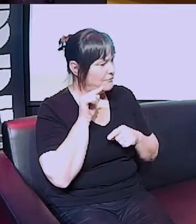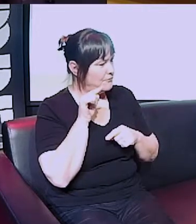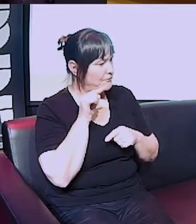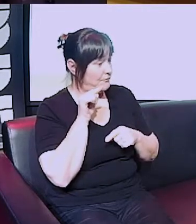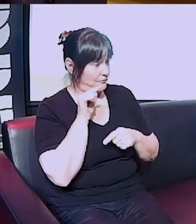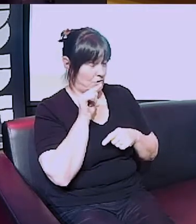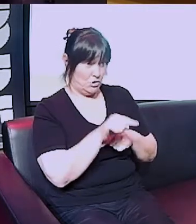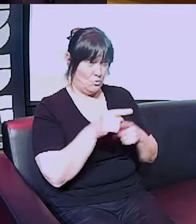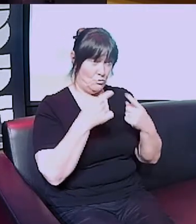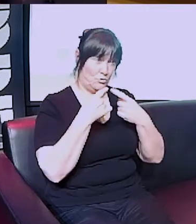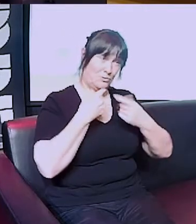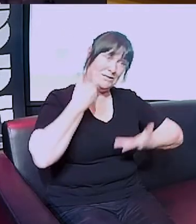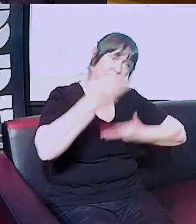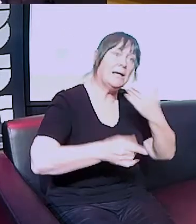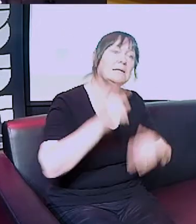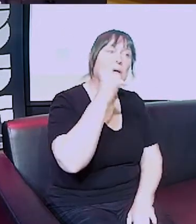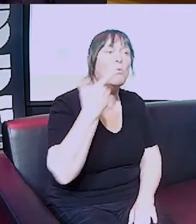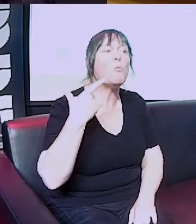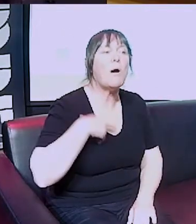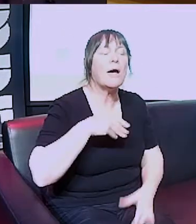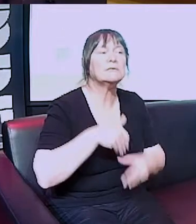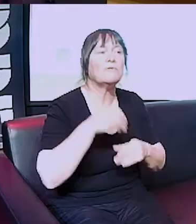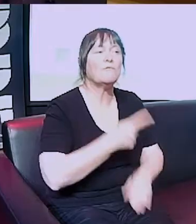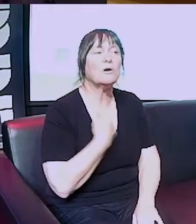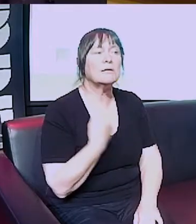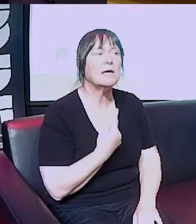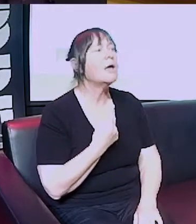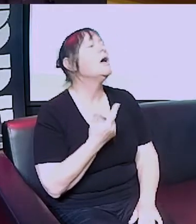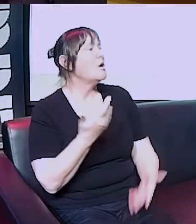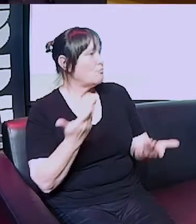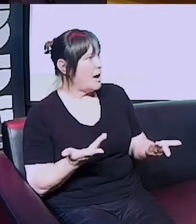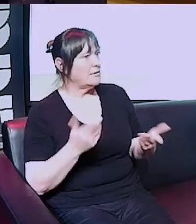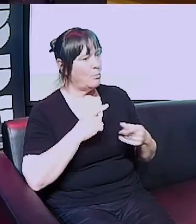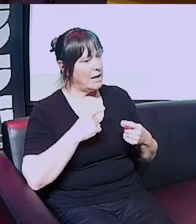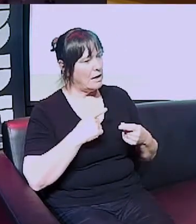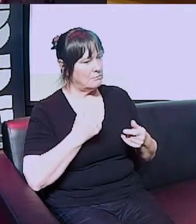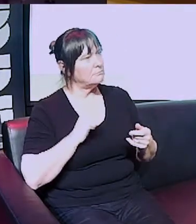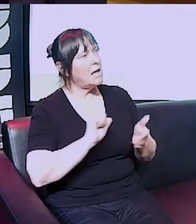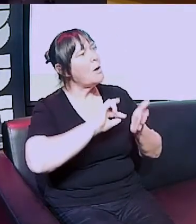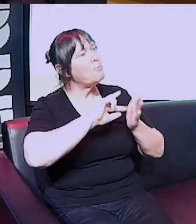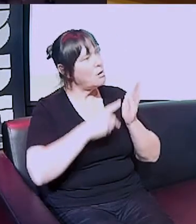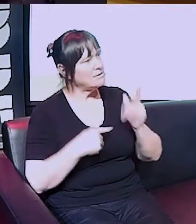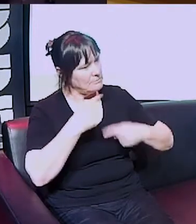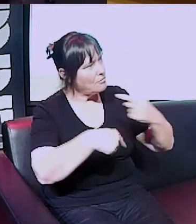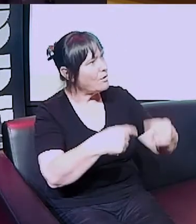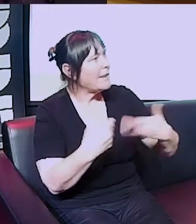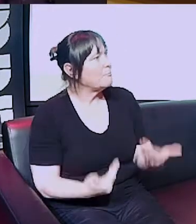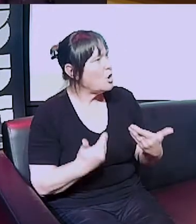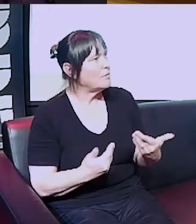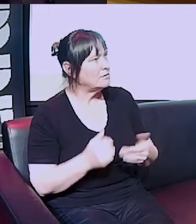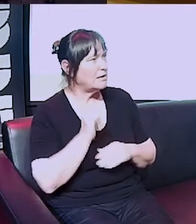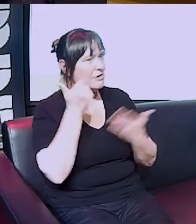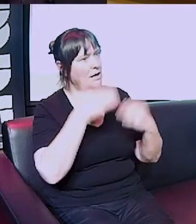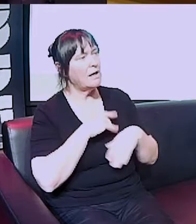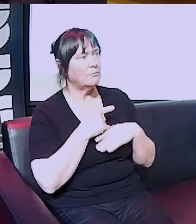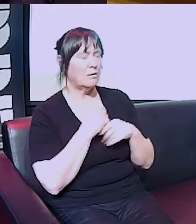for with Advance NZ in other aspects of we their are lives? rolling out our policy now, and I must admit, every second night we're up till 2, 3 in the